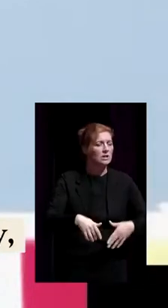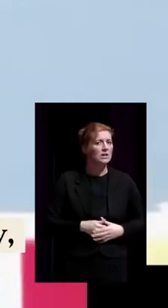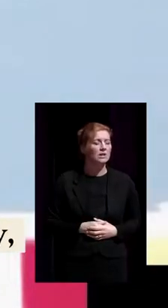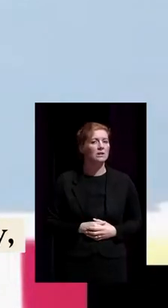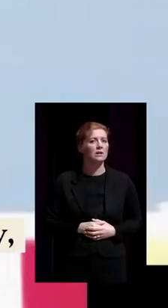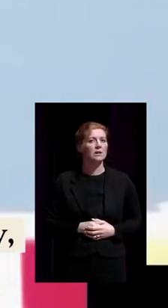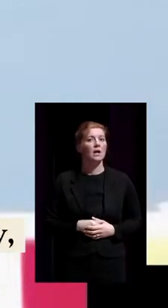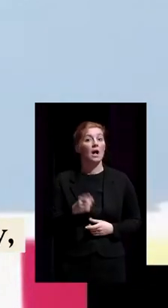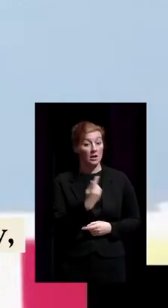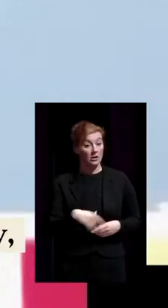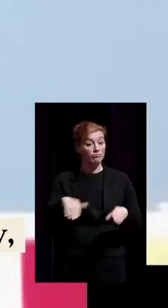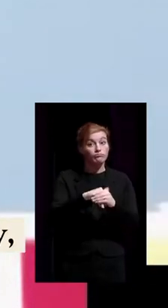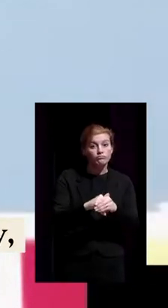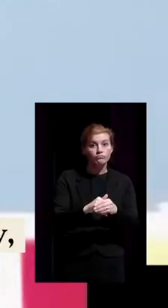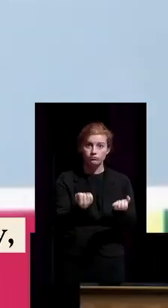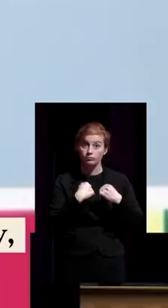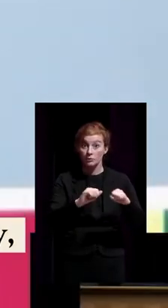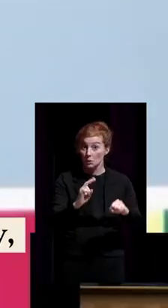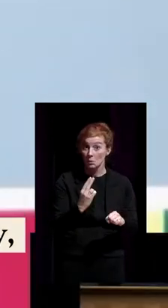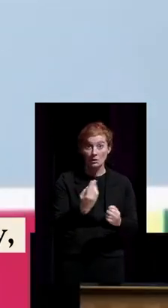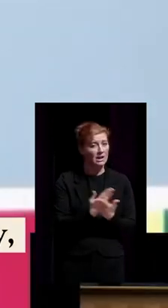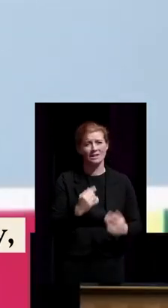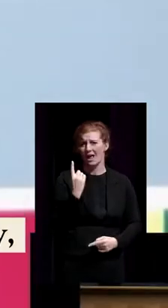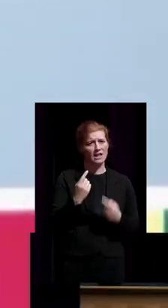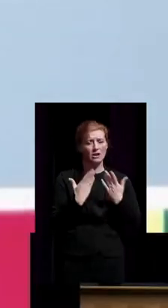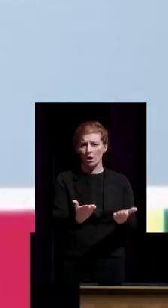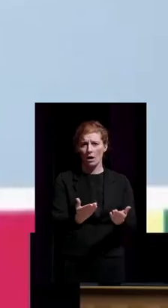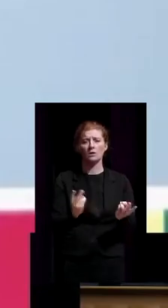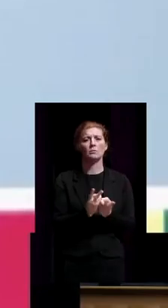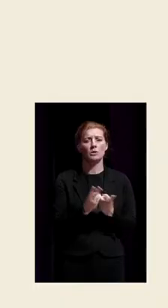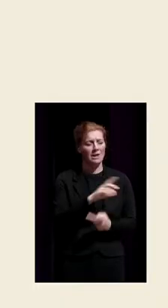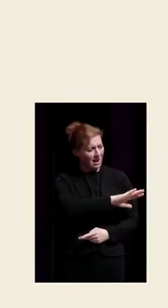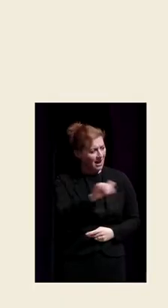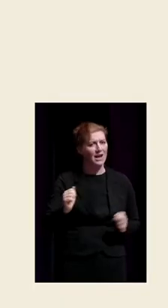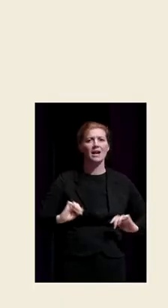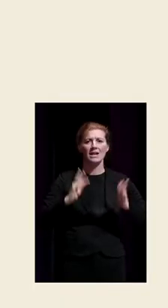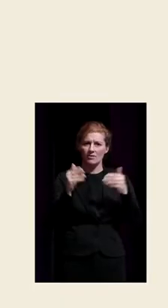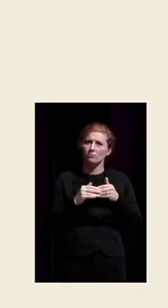The mobilization, the commitment, is not one day, it's for life.